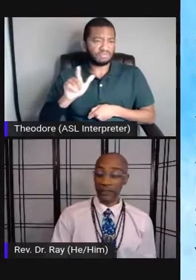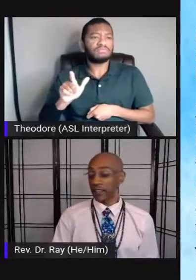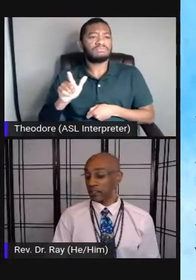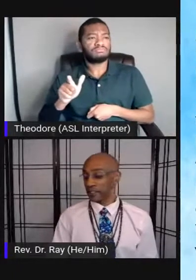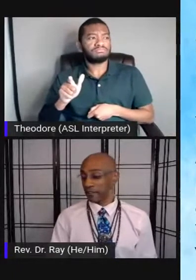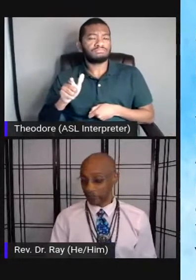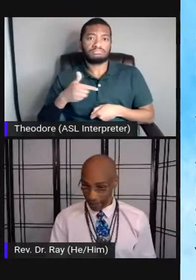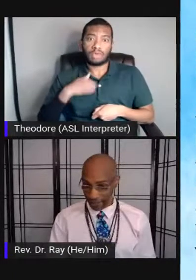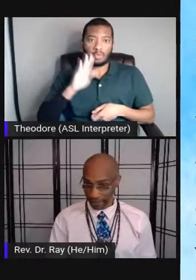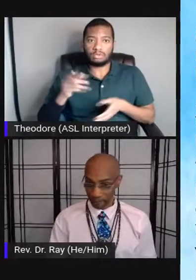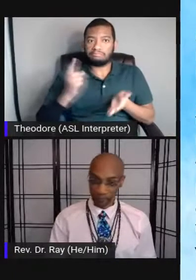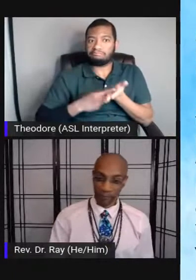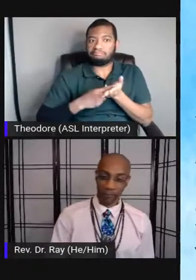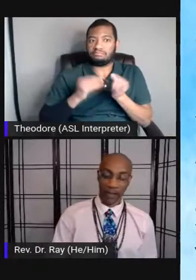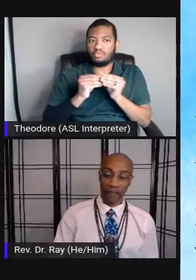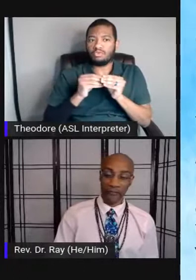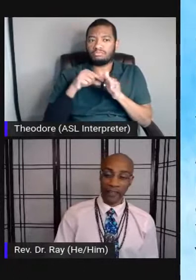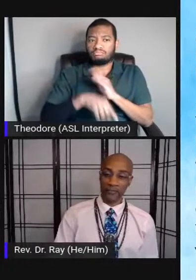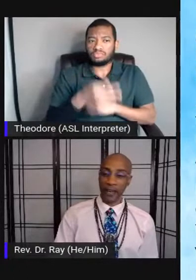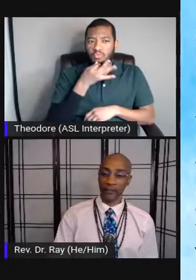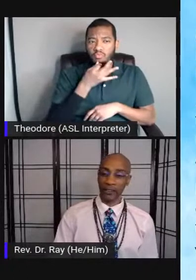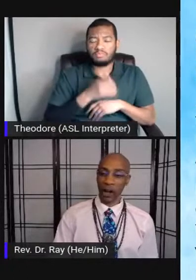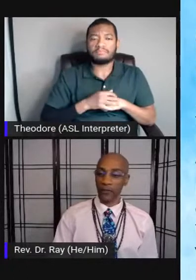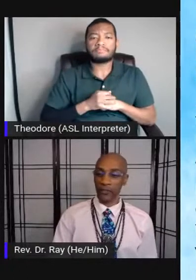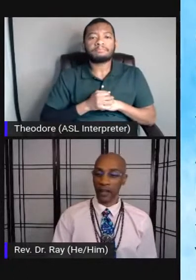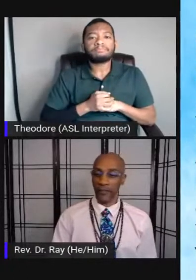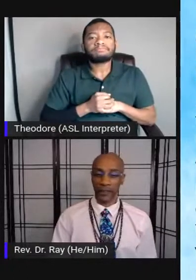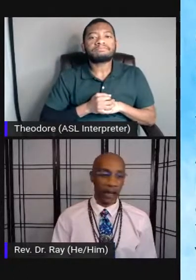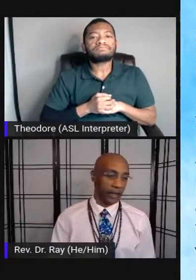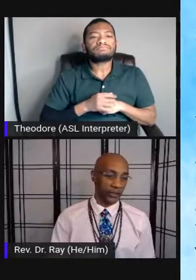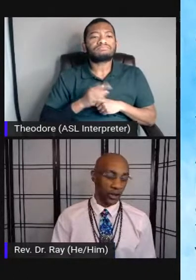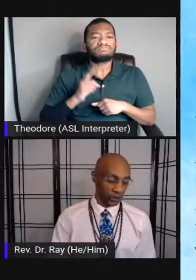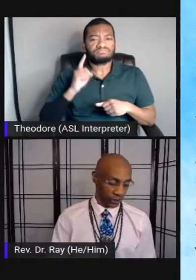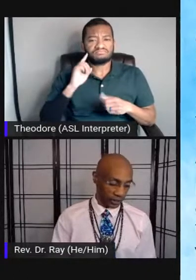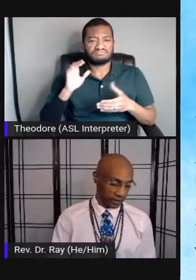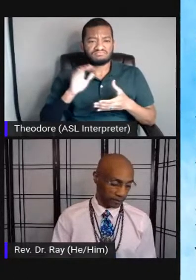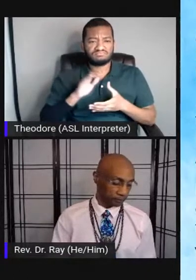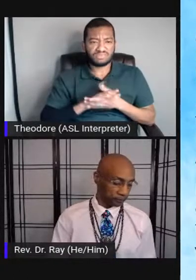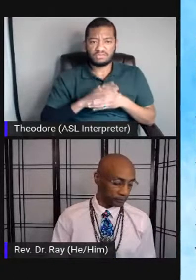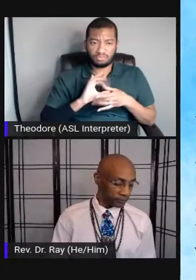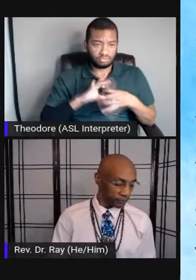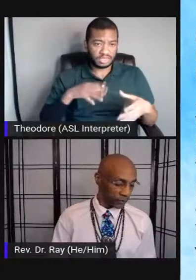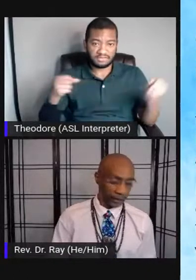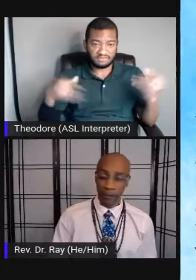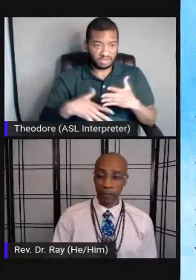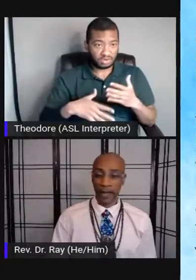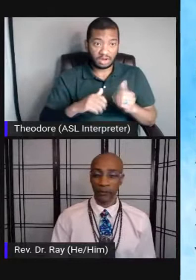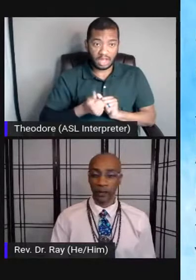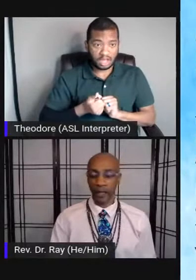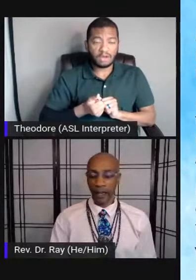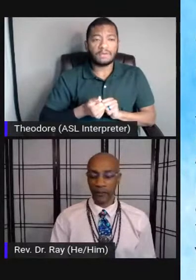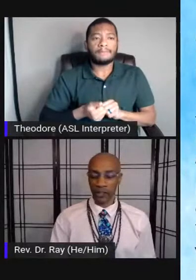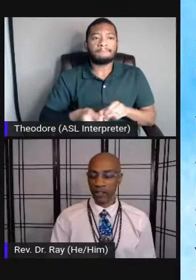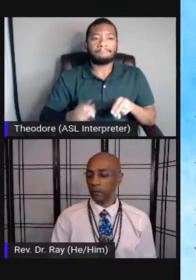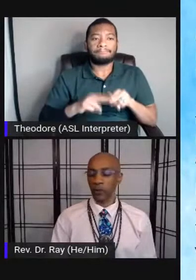the cultivation of faith, a faith founded on the thought that God is all there is. And keep in mind